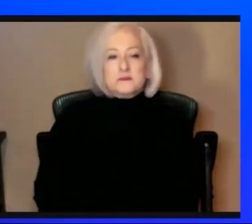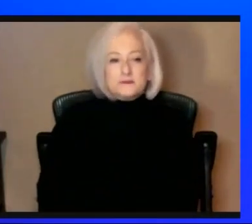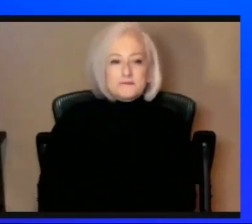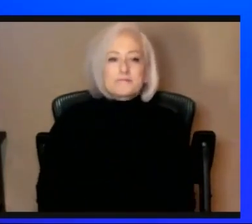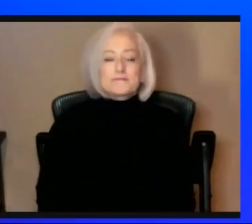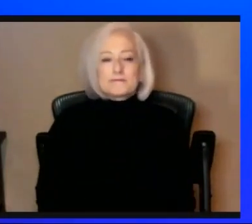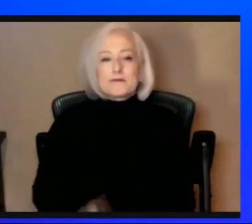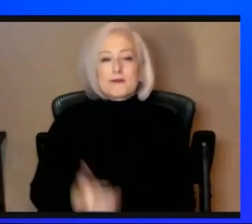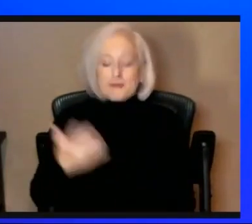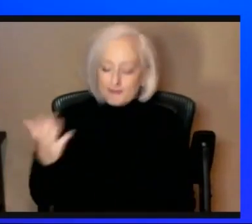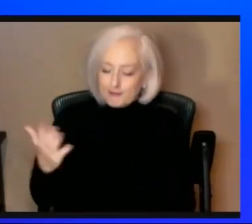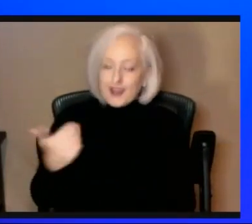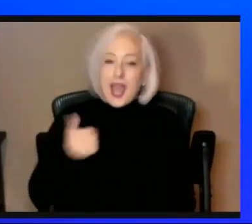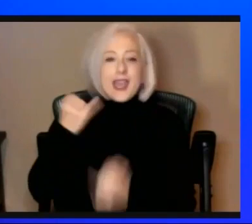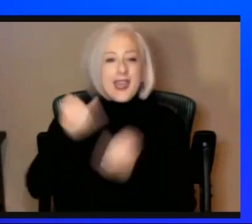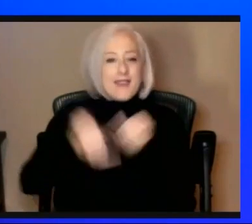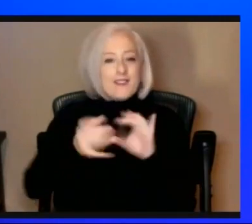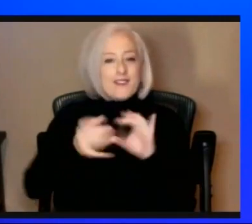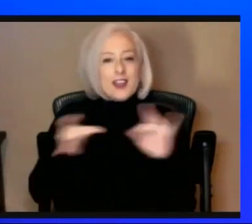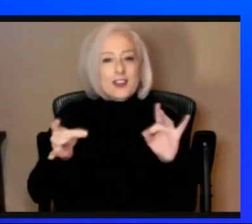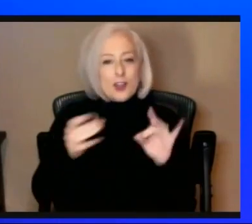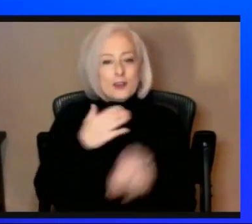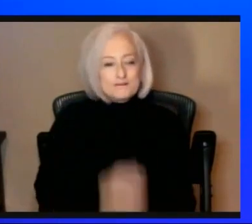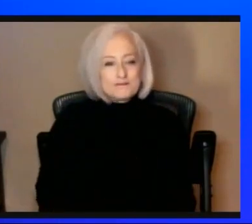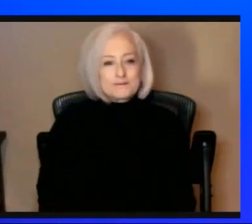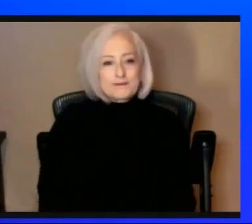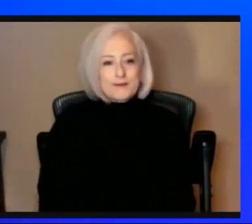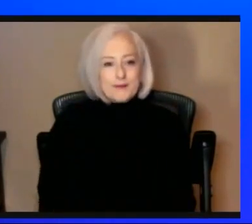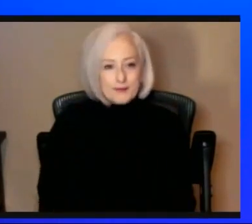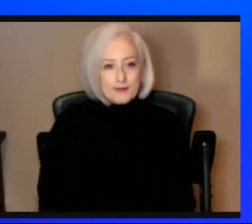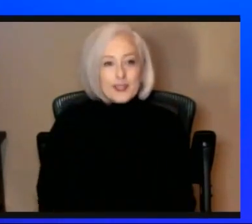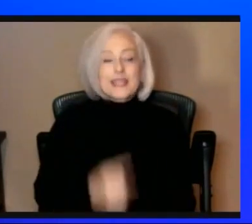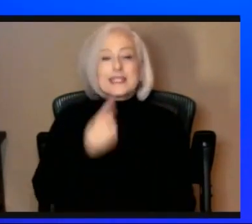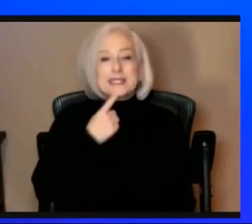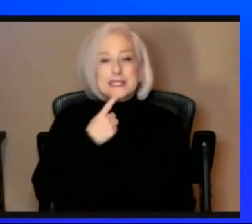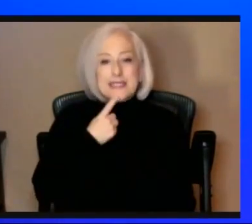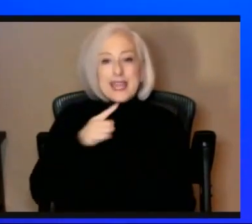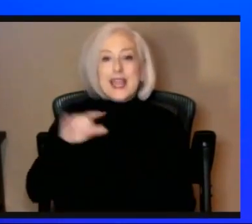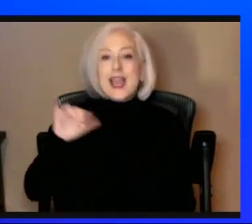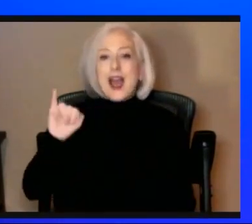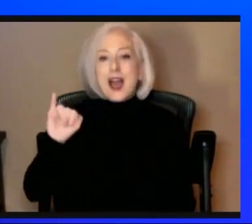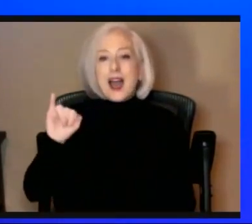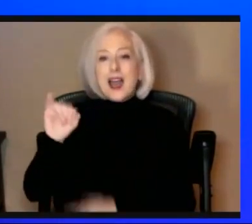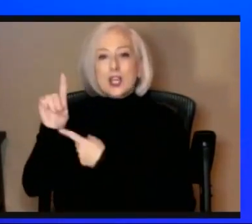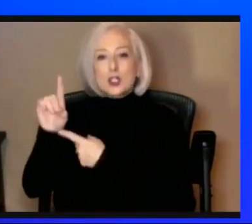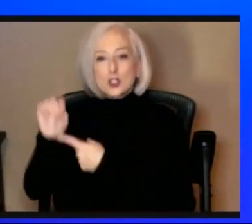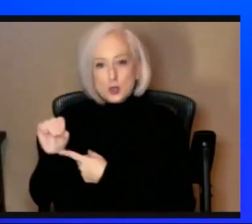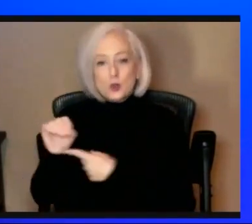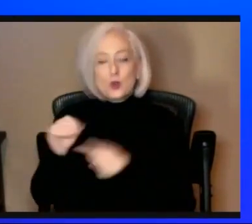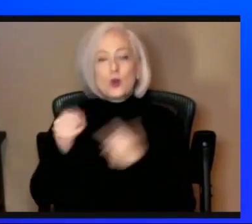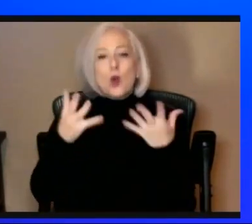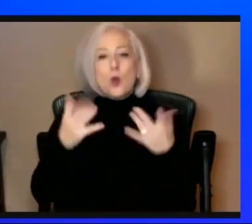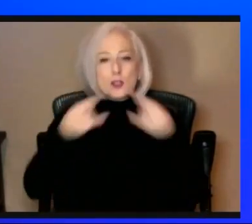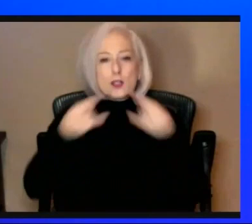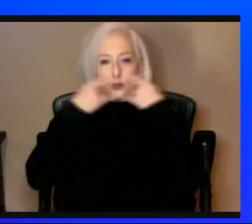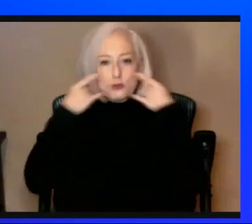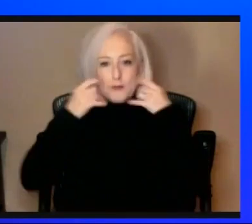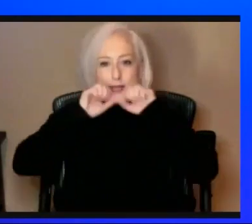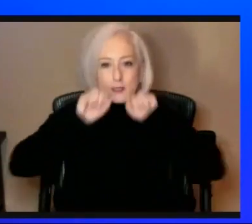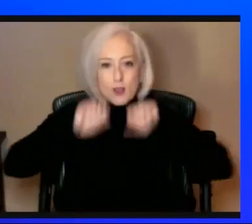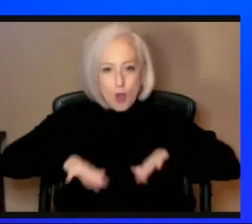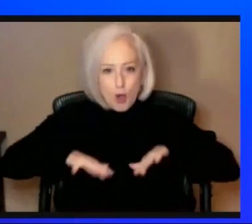I do have a final thought. Here it is. Saying I do want to take my mask off, I do want to go back to normal